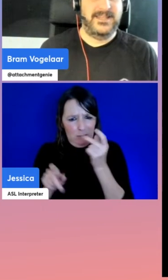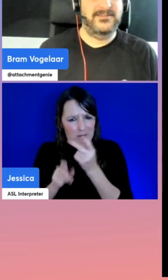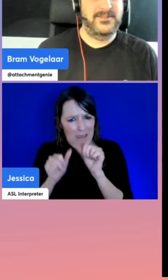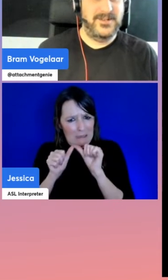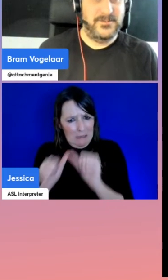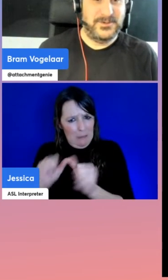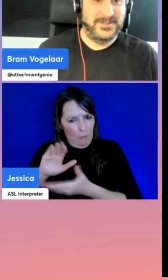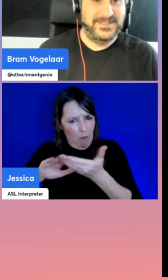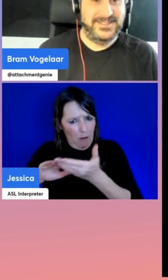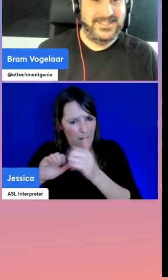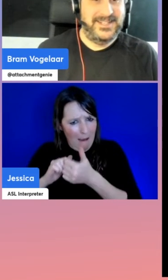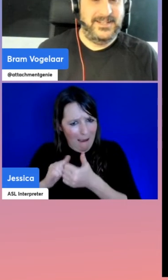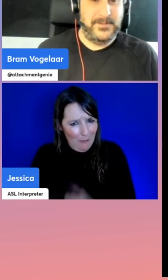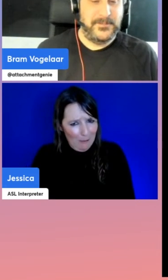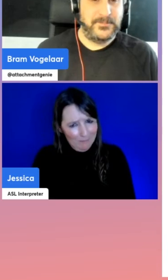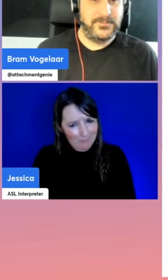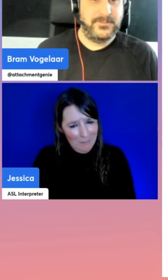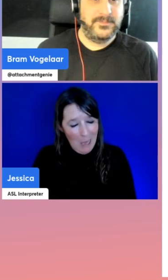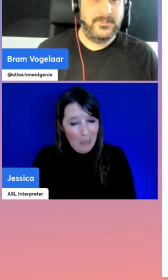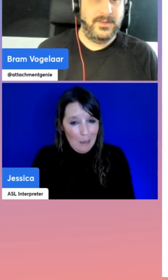Haribo at the end of the rainbow.